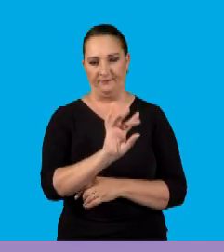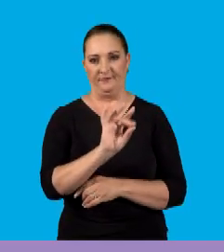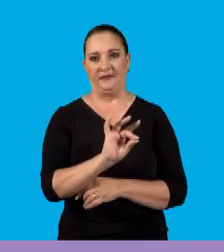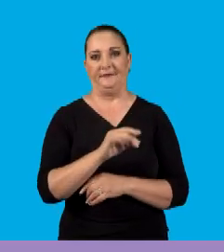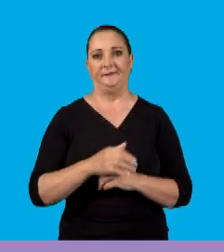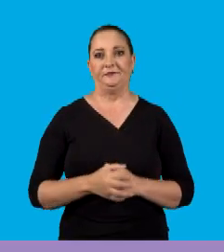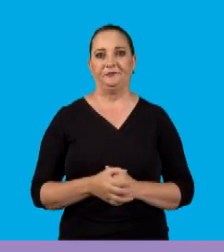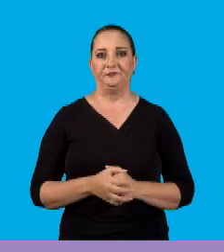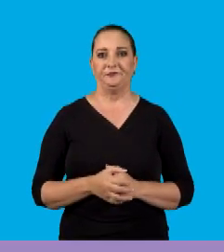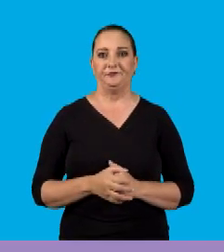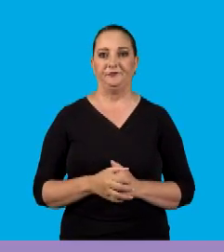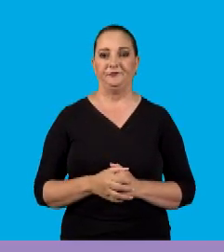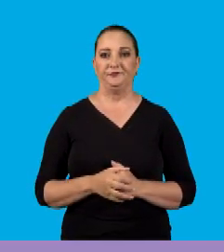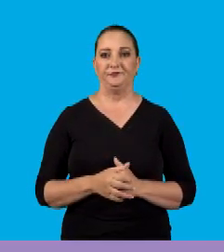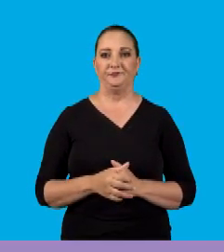Tuesday.